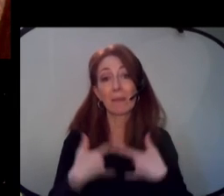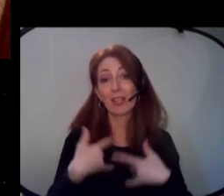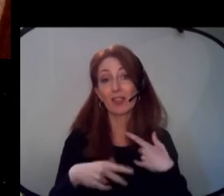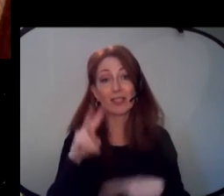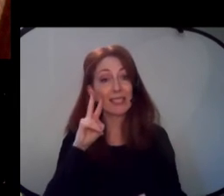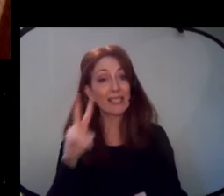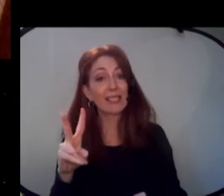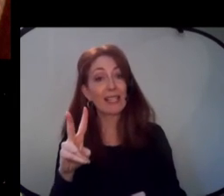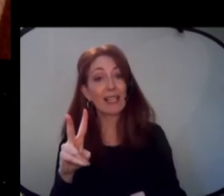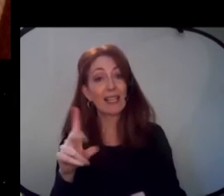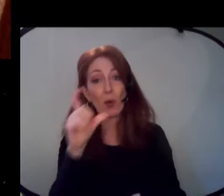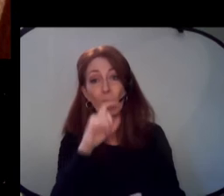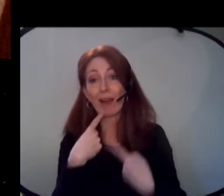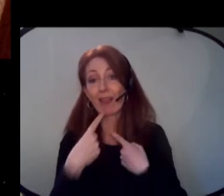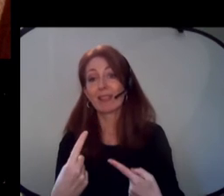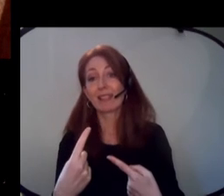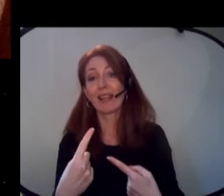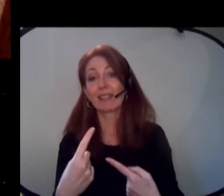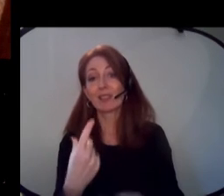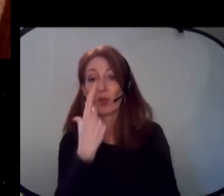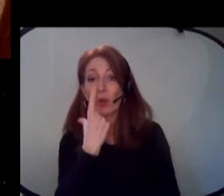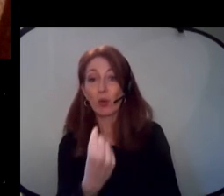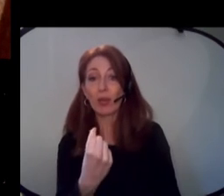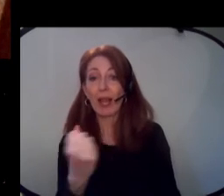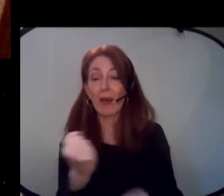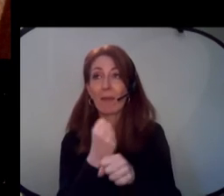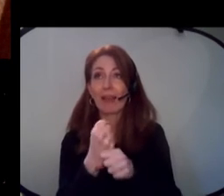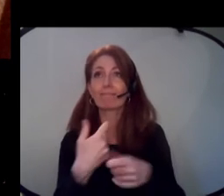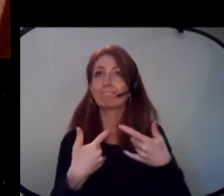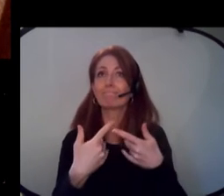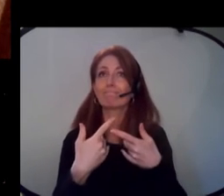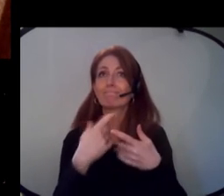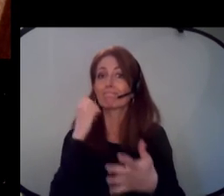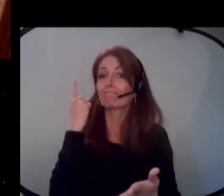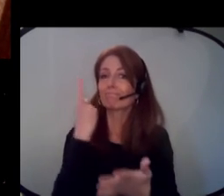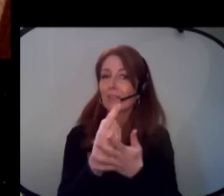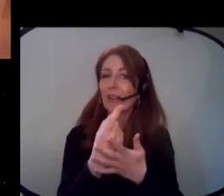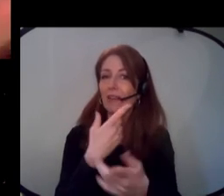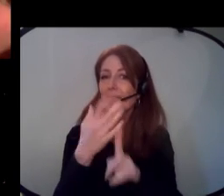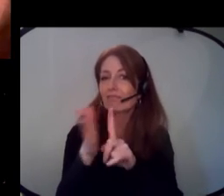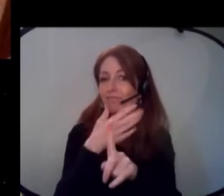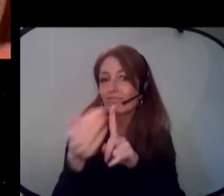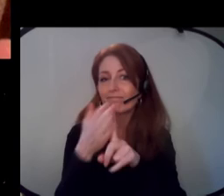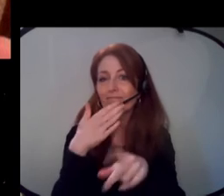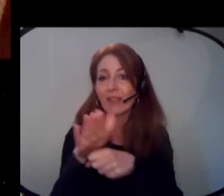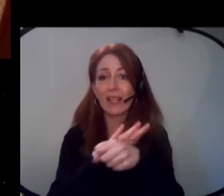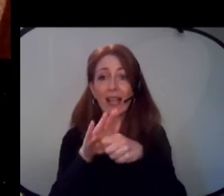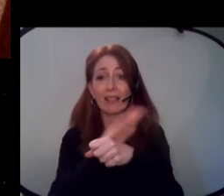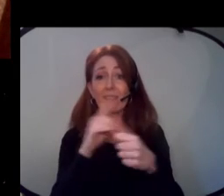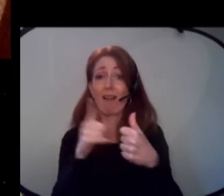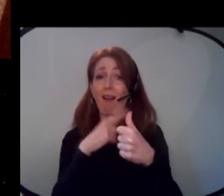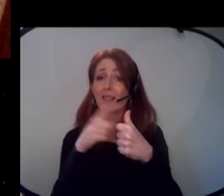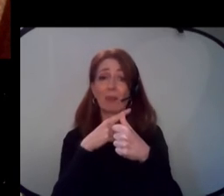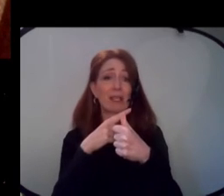You can make a convincing case, actually, that Artemisia, despite the fact that she was forgotten for so much of art history,